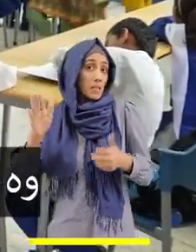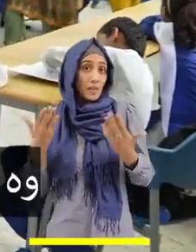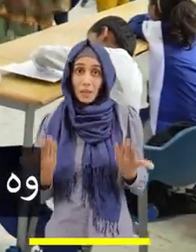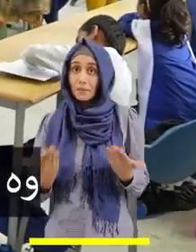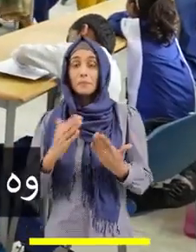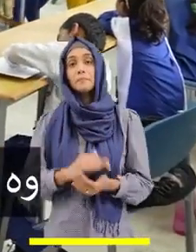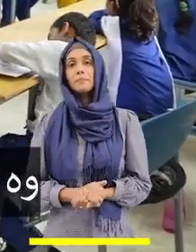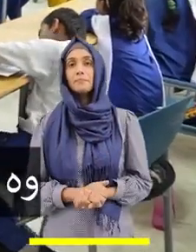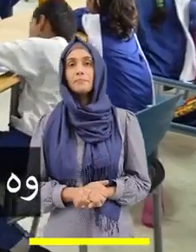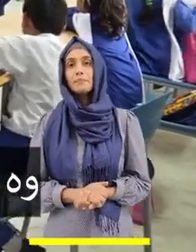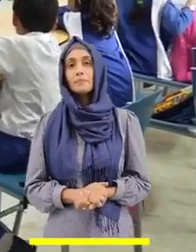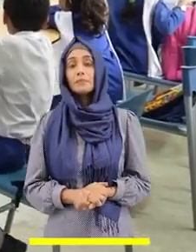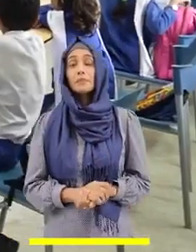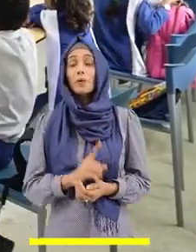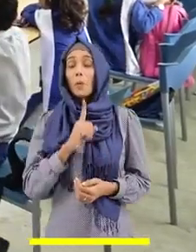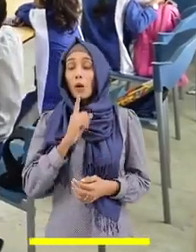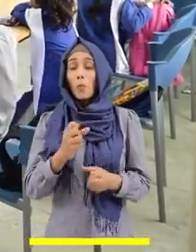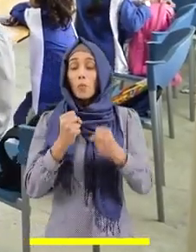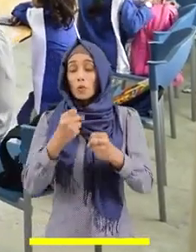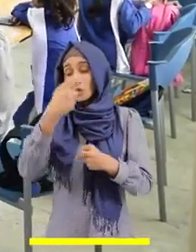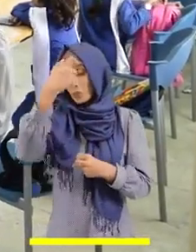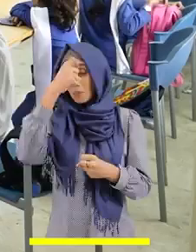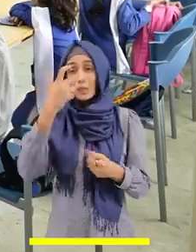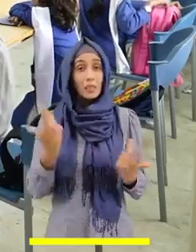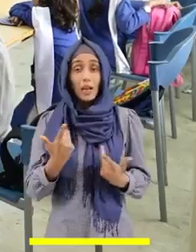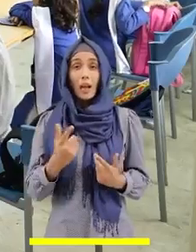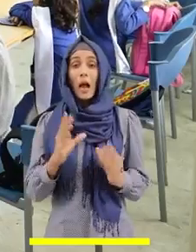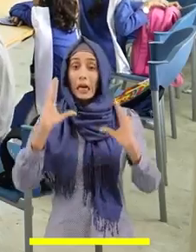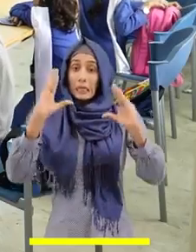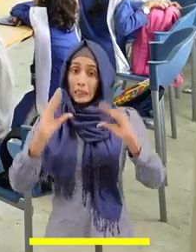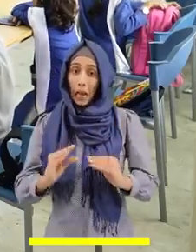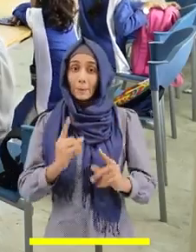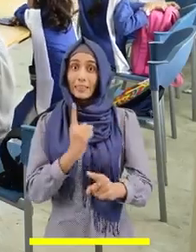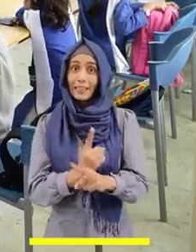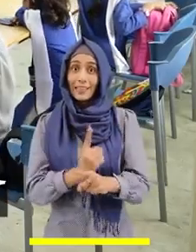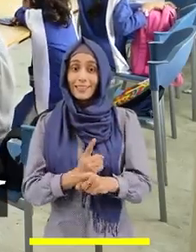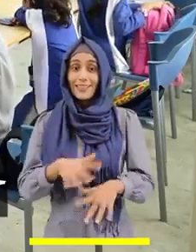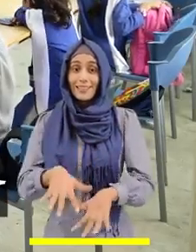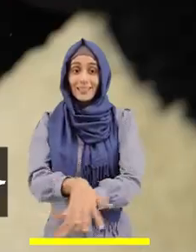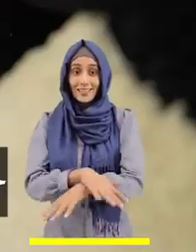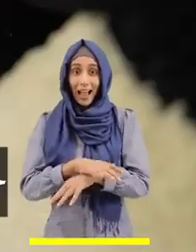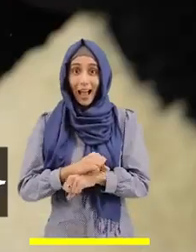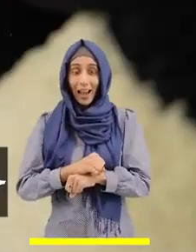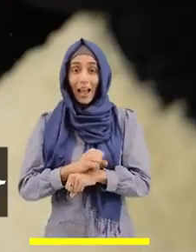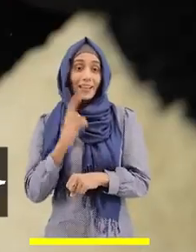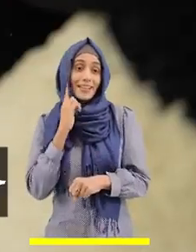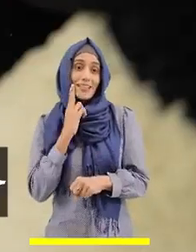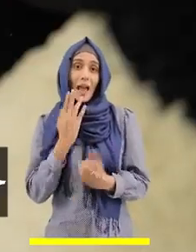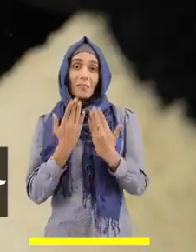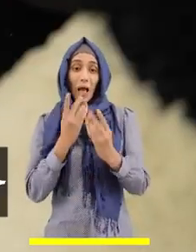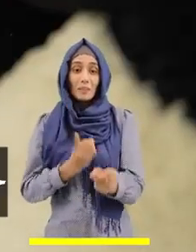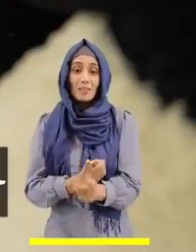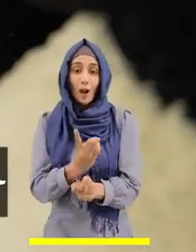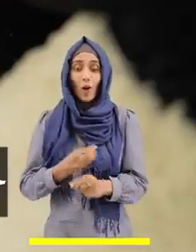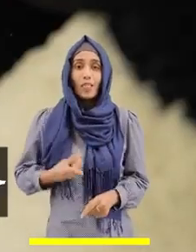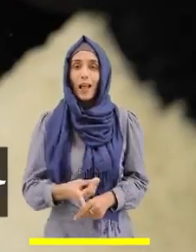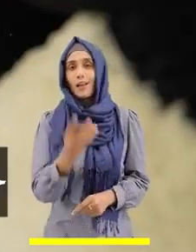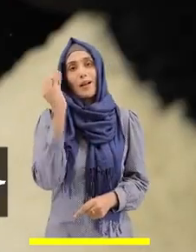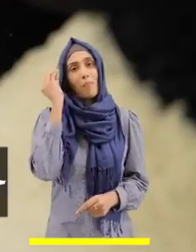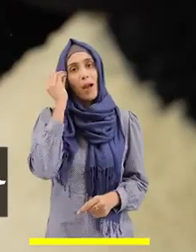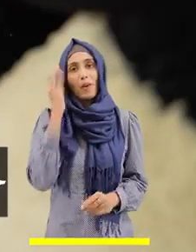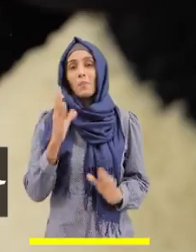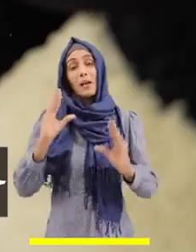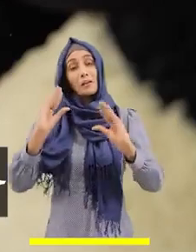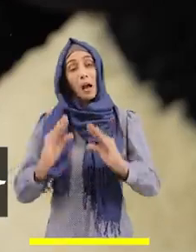get A's and B's. The real challenge is there's very few teachers who are trained in proper deaf